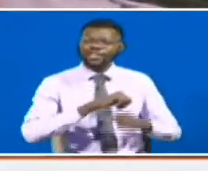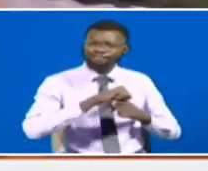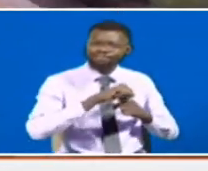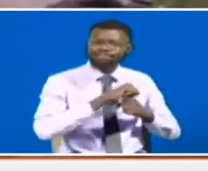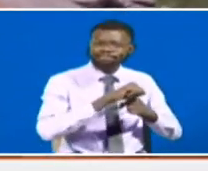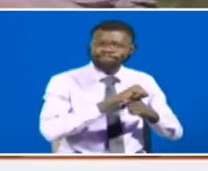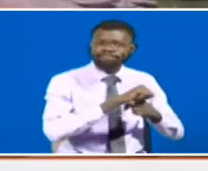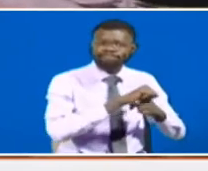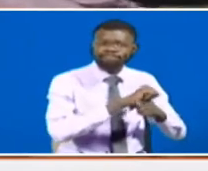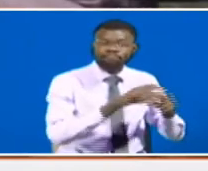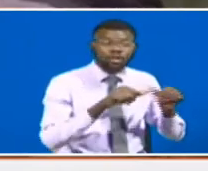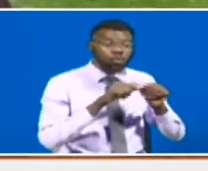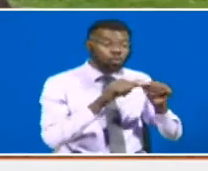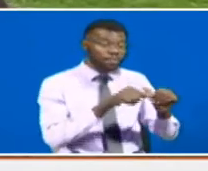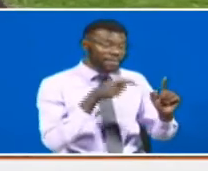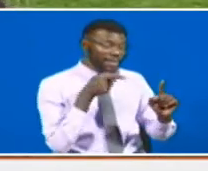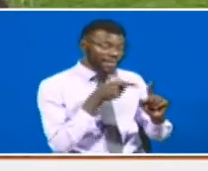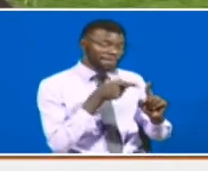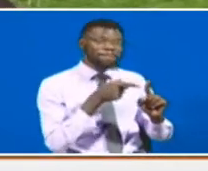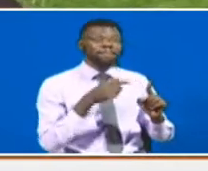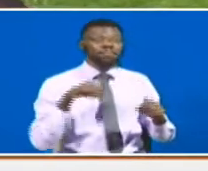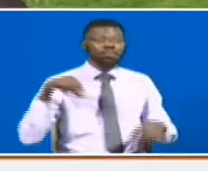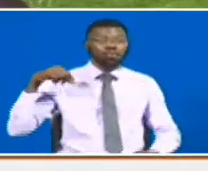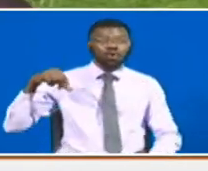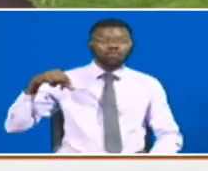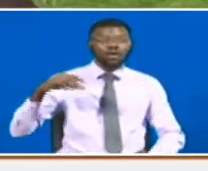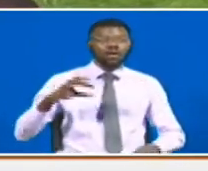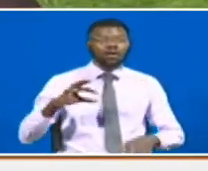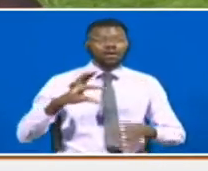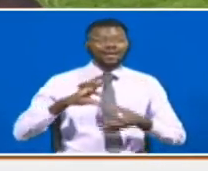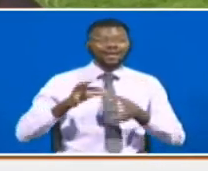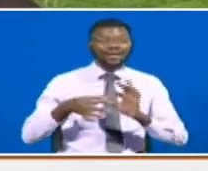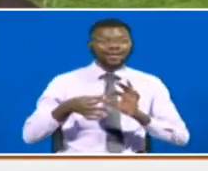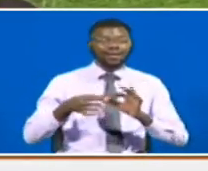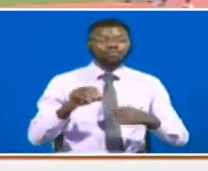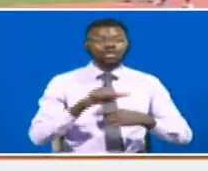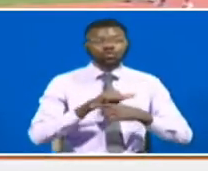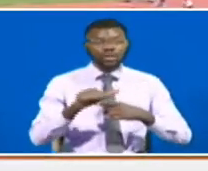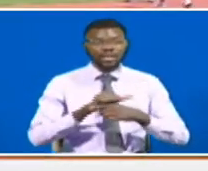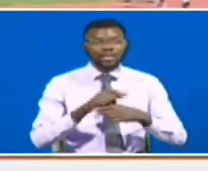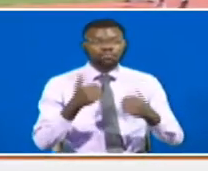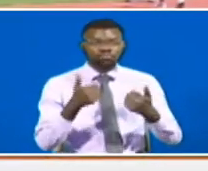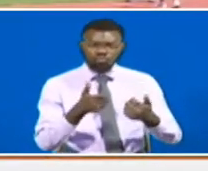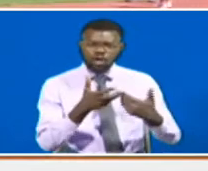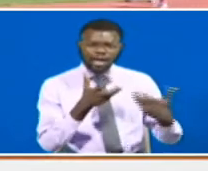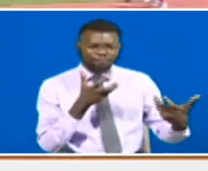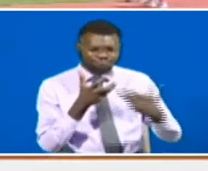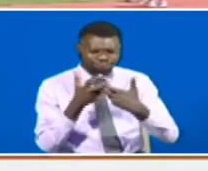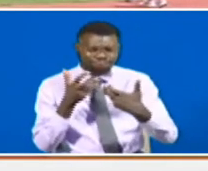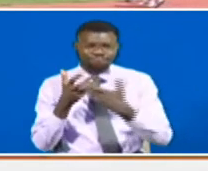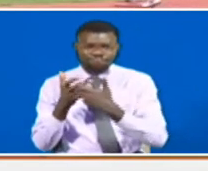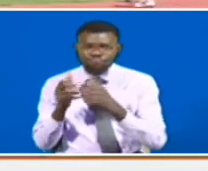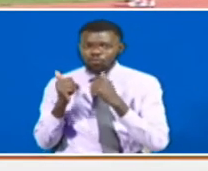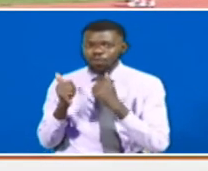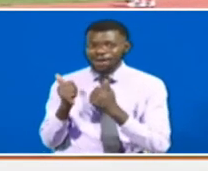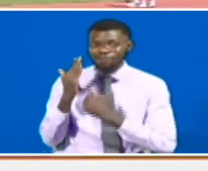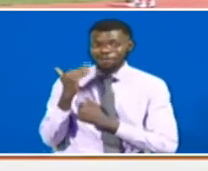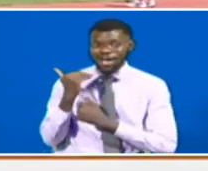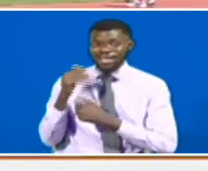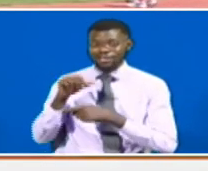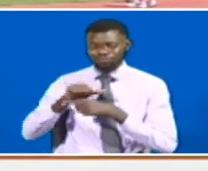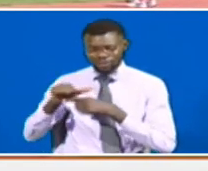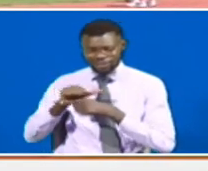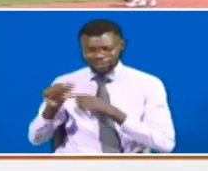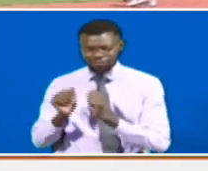round trip seeking Olympics ticket. Hapa kwa training, tunaweza sema tumekuwa vizuri kwa hiyo handling. At least tumeweza kuingiana hiyo time kidogo tumepata, tumeweza